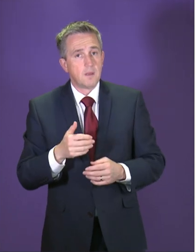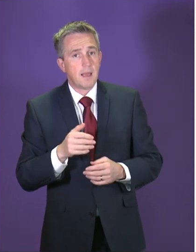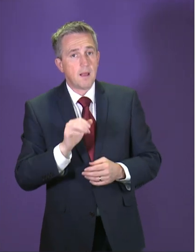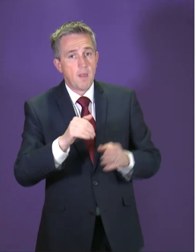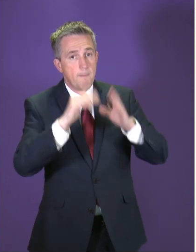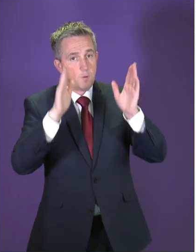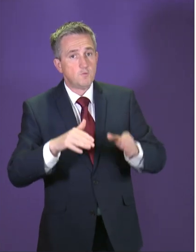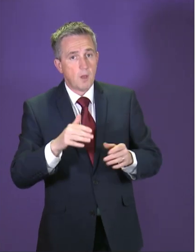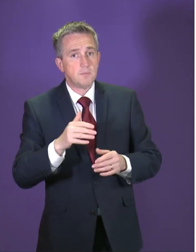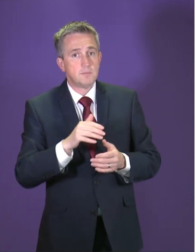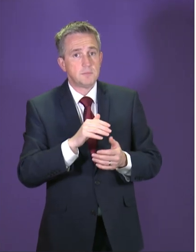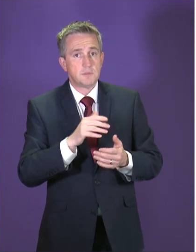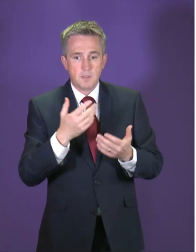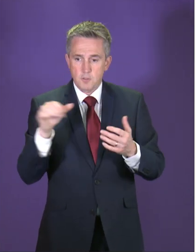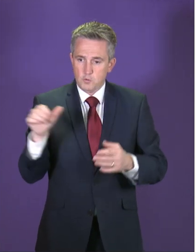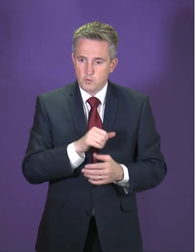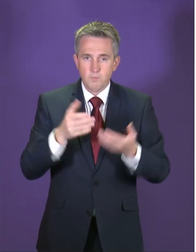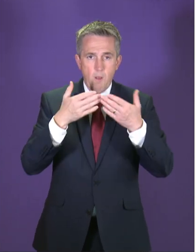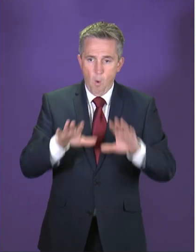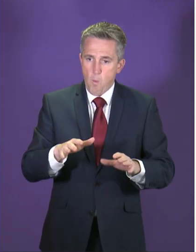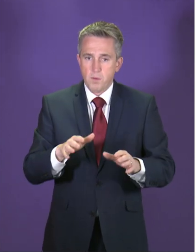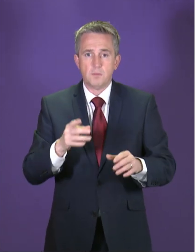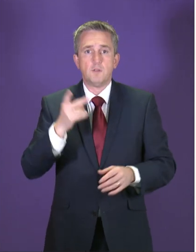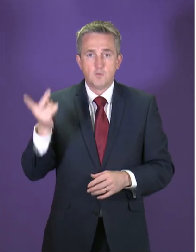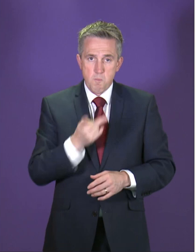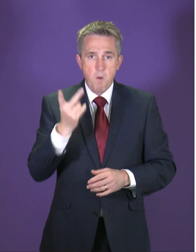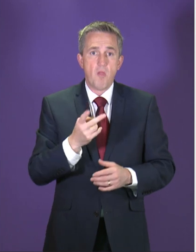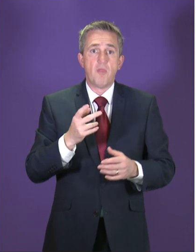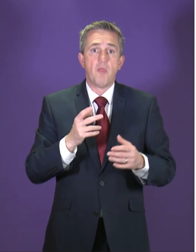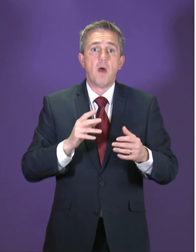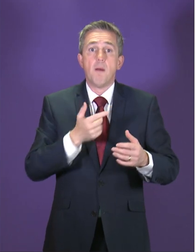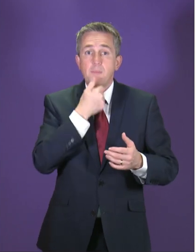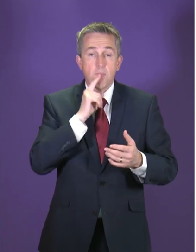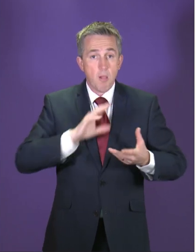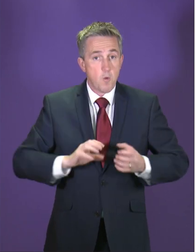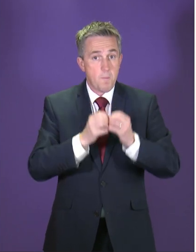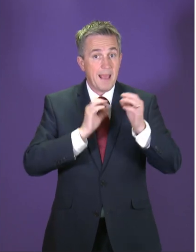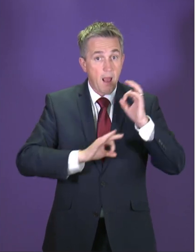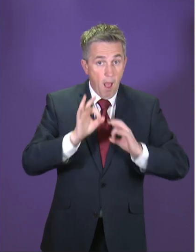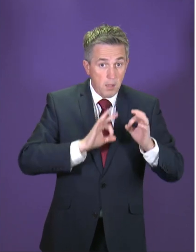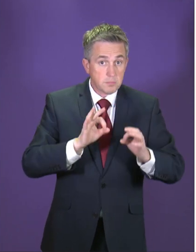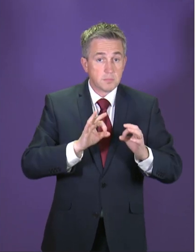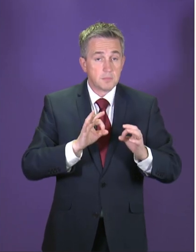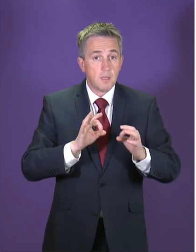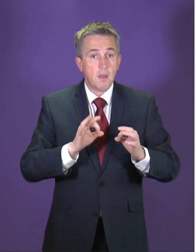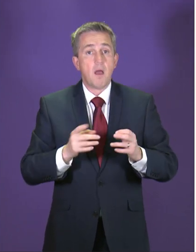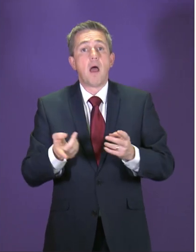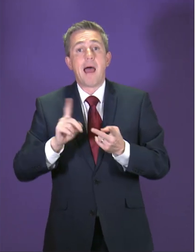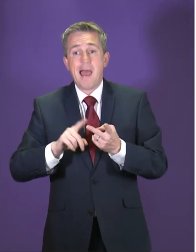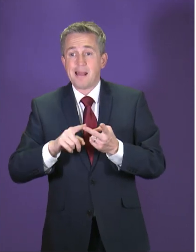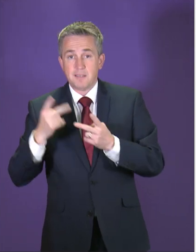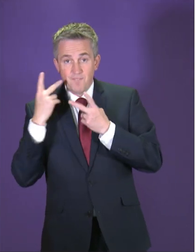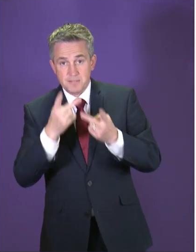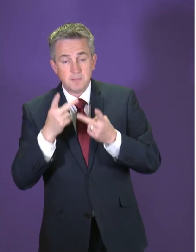public consists of makers as well as visitors. And how can a museum service the needs